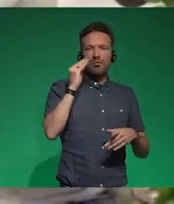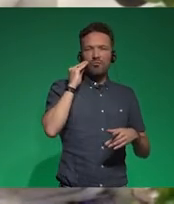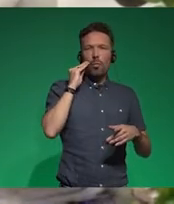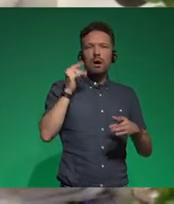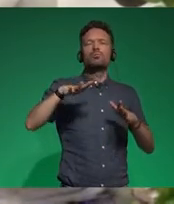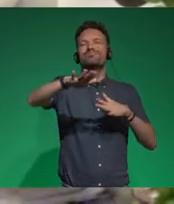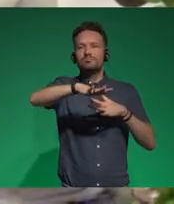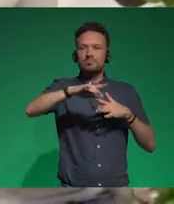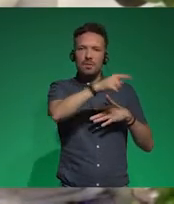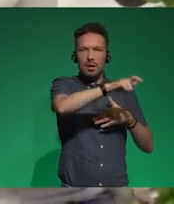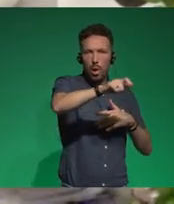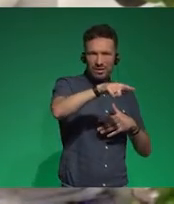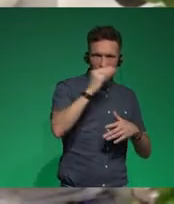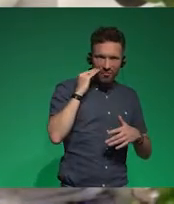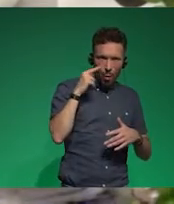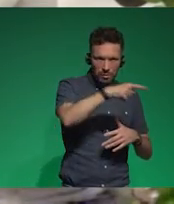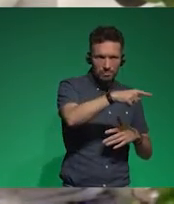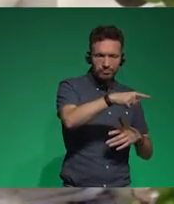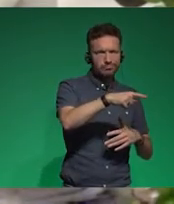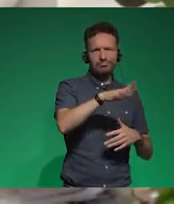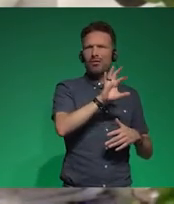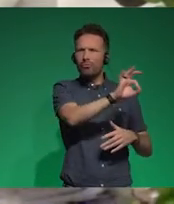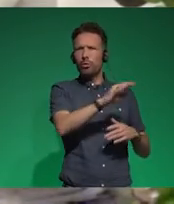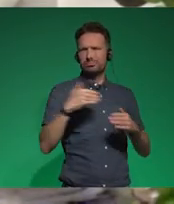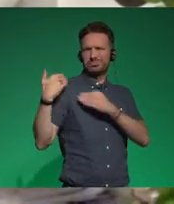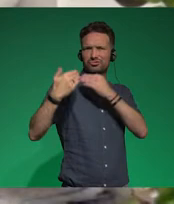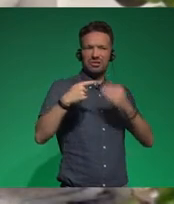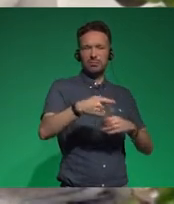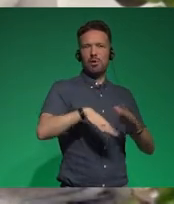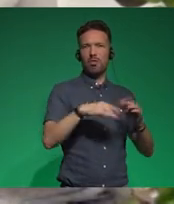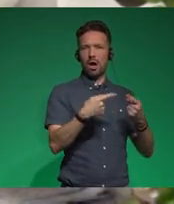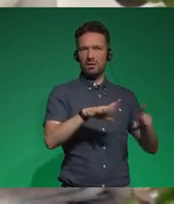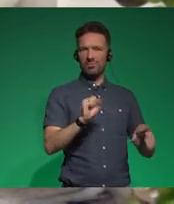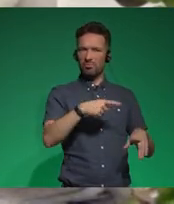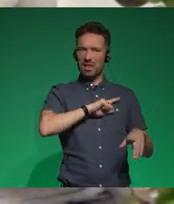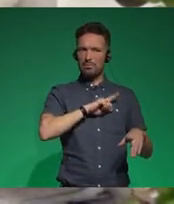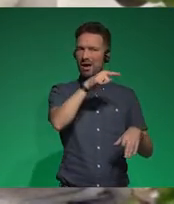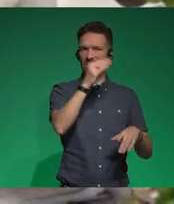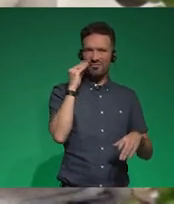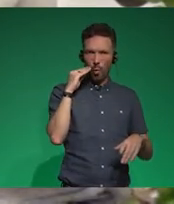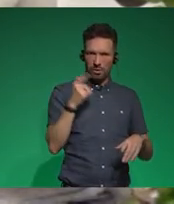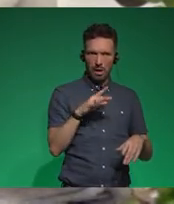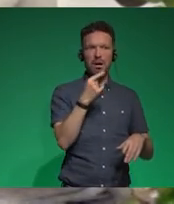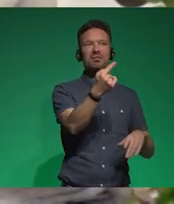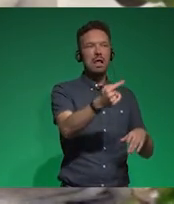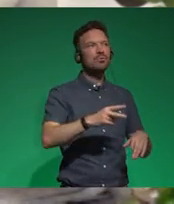somehow people can connect it to it, to this kind of open